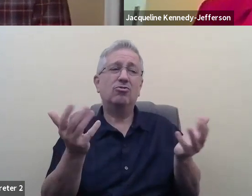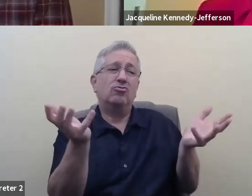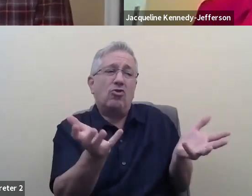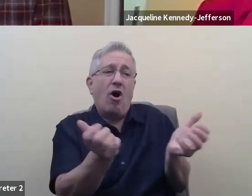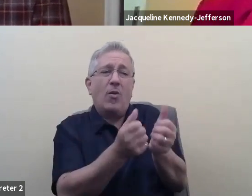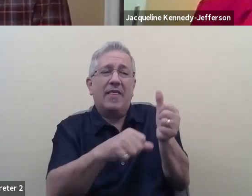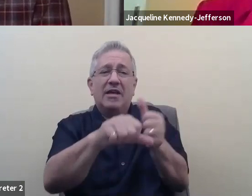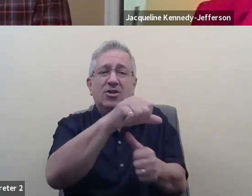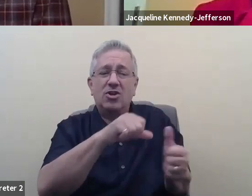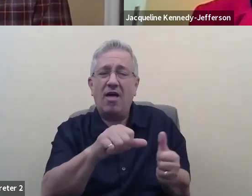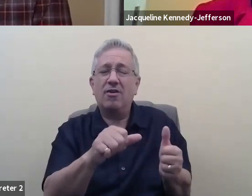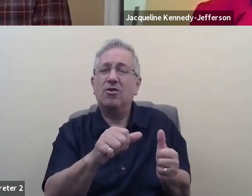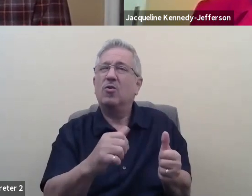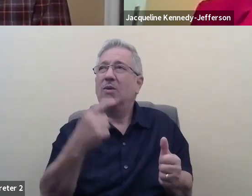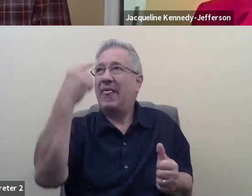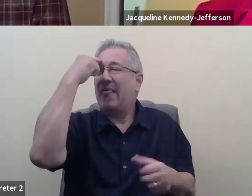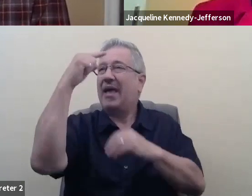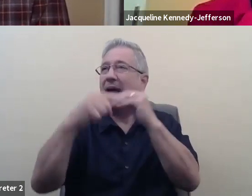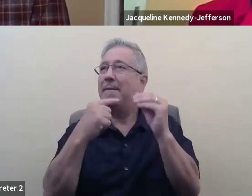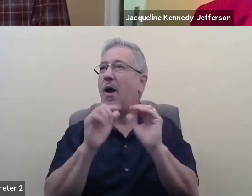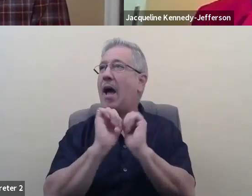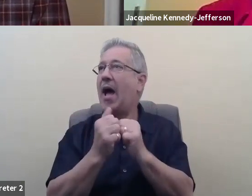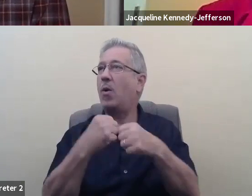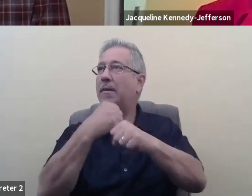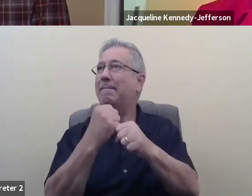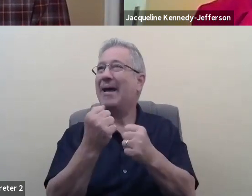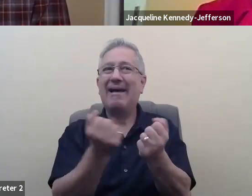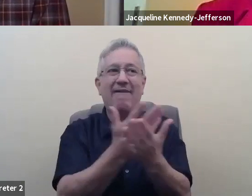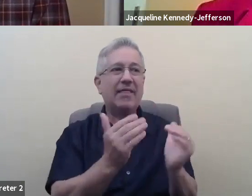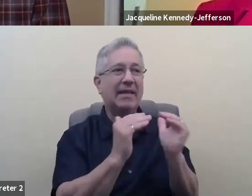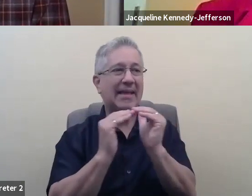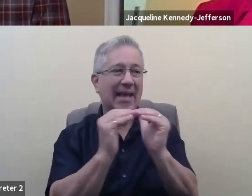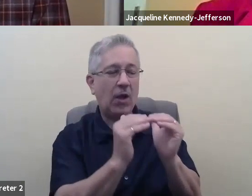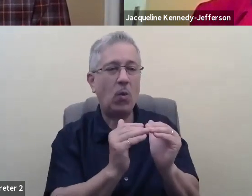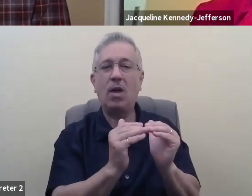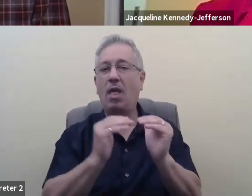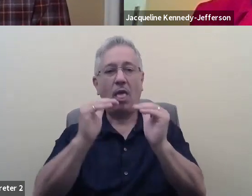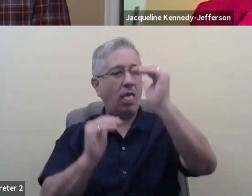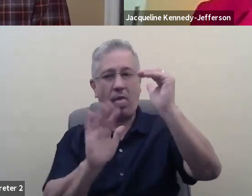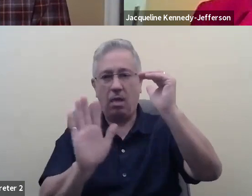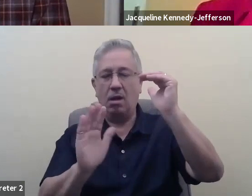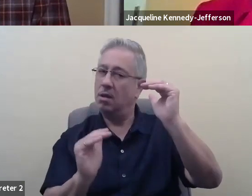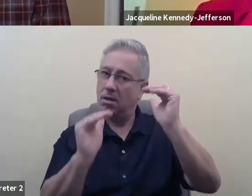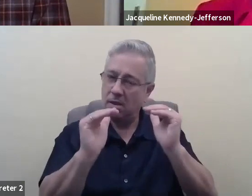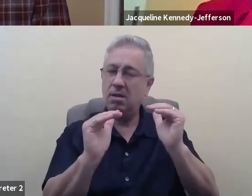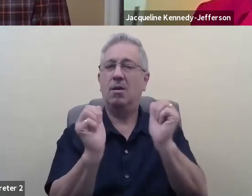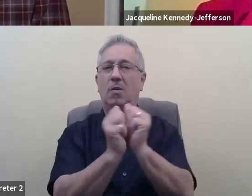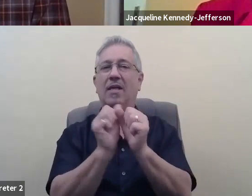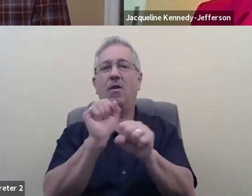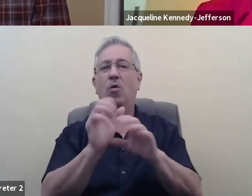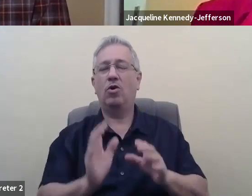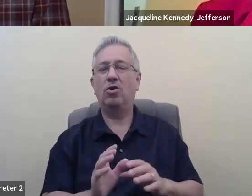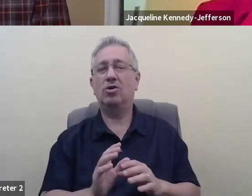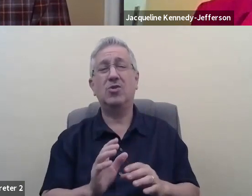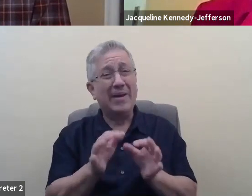racism, inequity, all of that, right? Because we know that it's impacting our employees, right? And so it's important that we talk